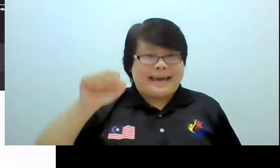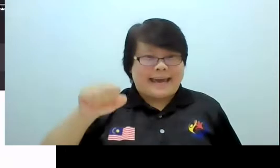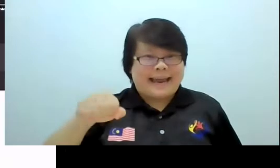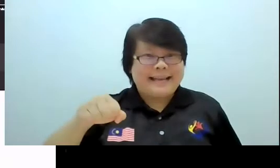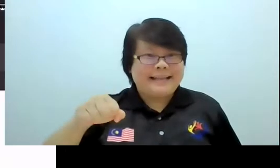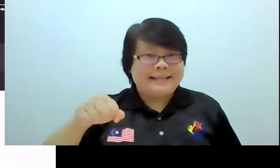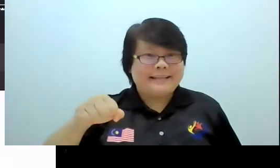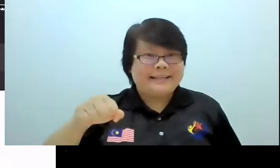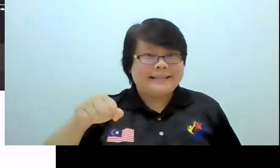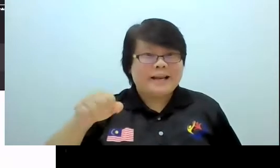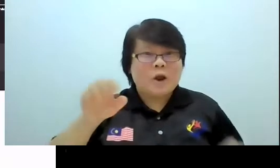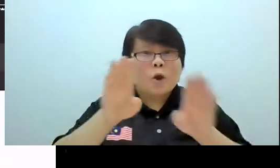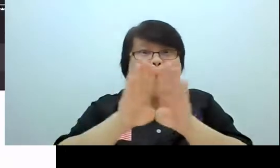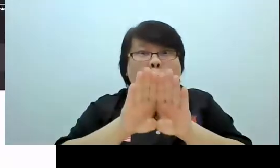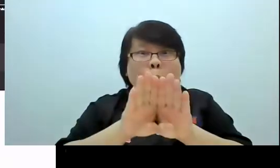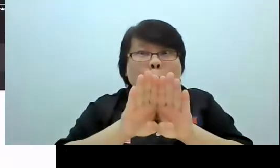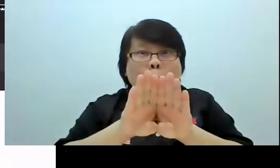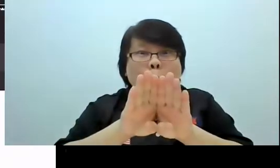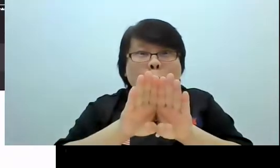I can